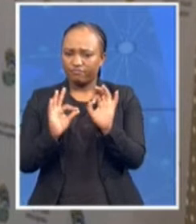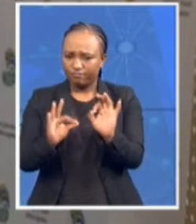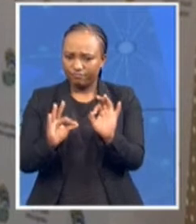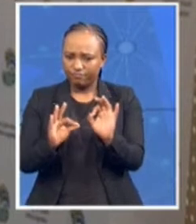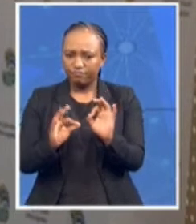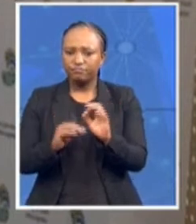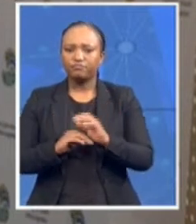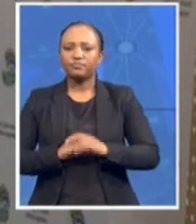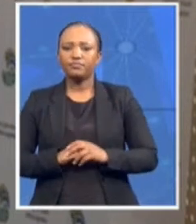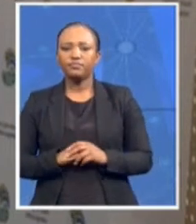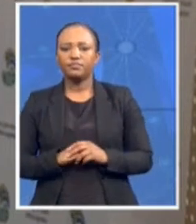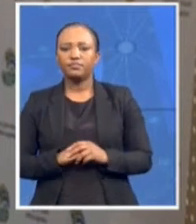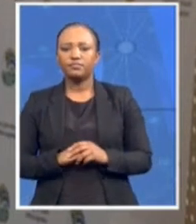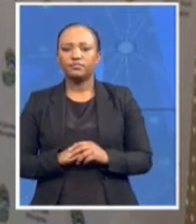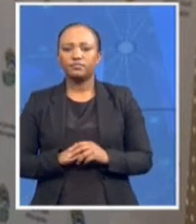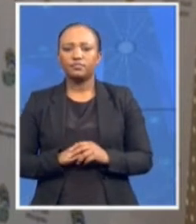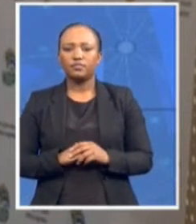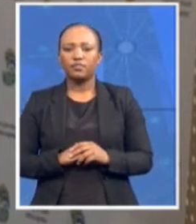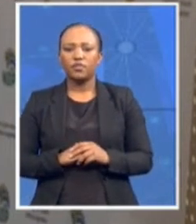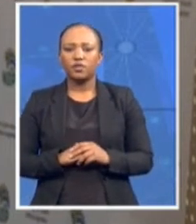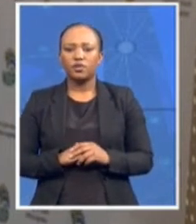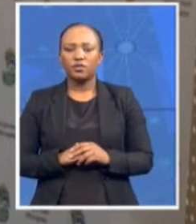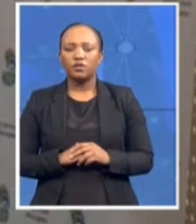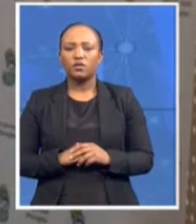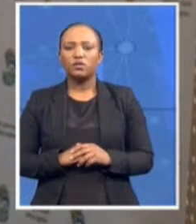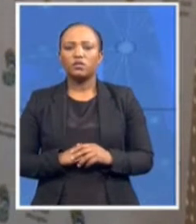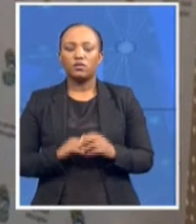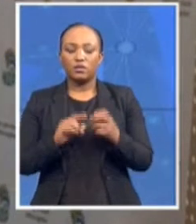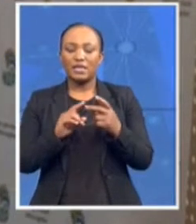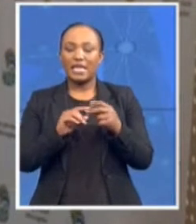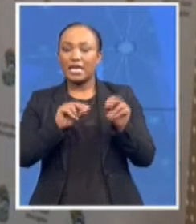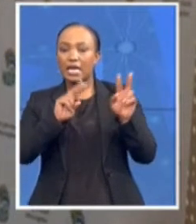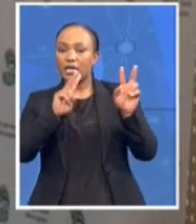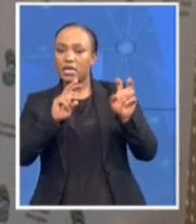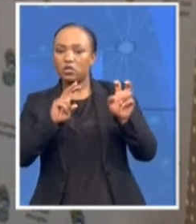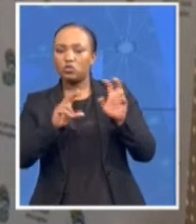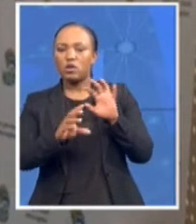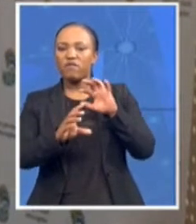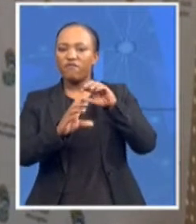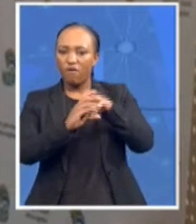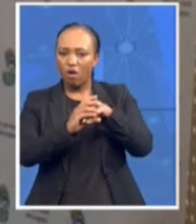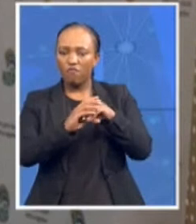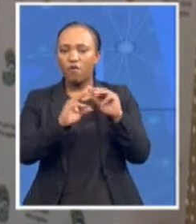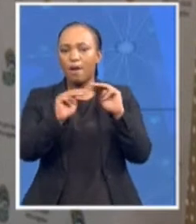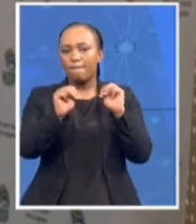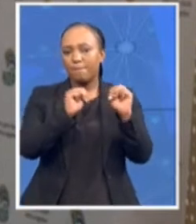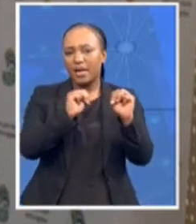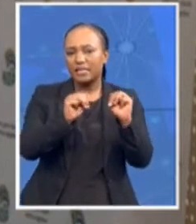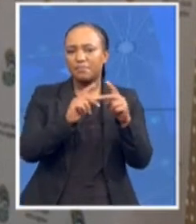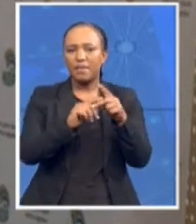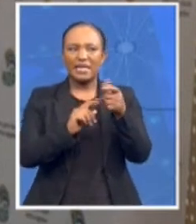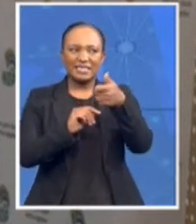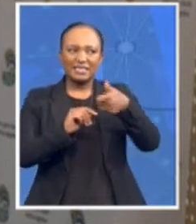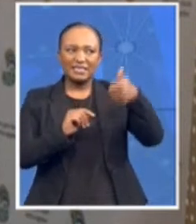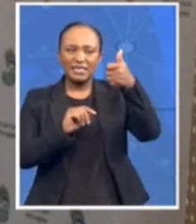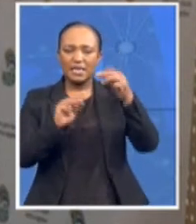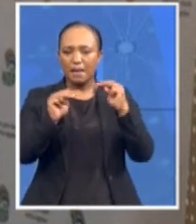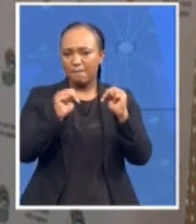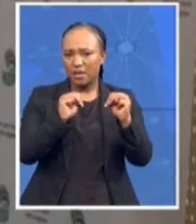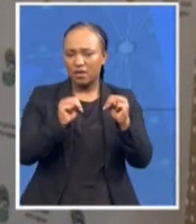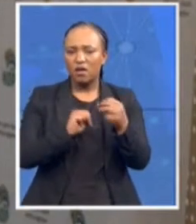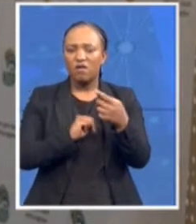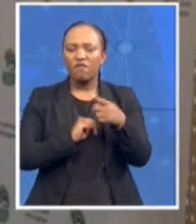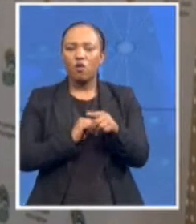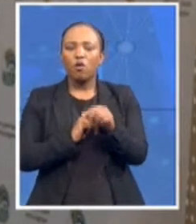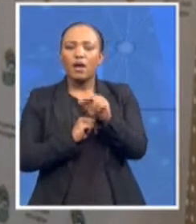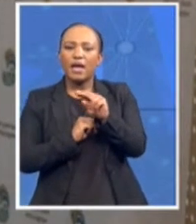the matters which involve the management, senior management of NAC and so on, who are